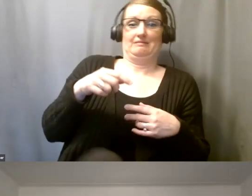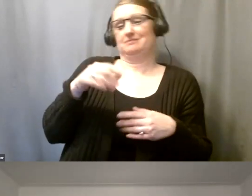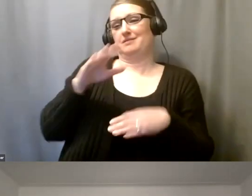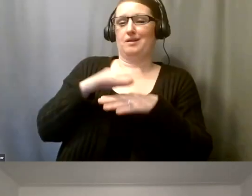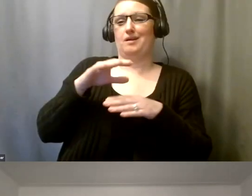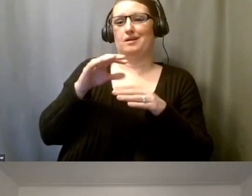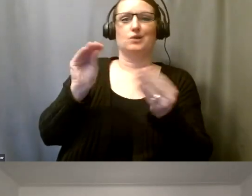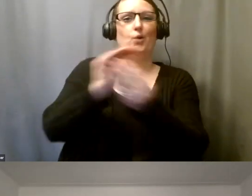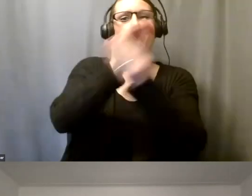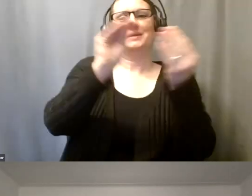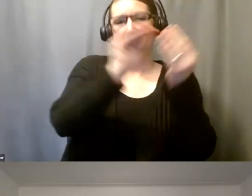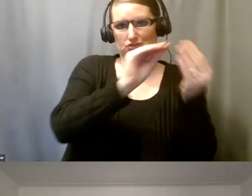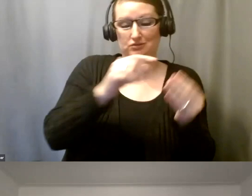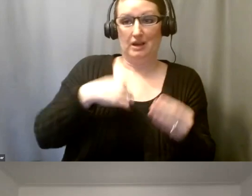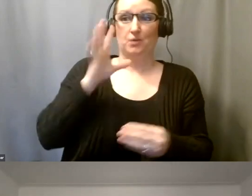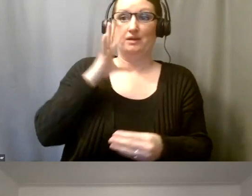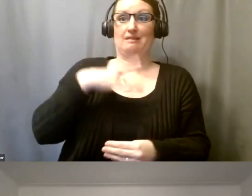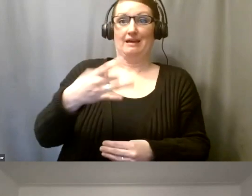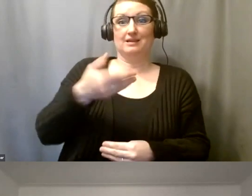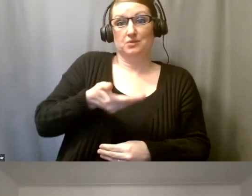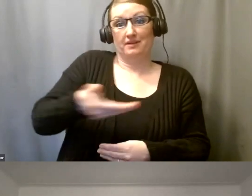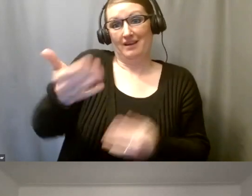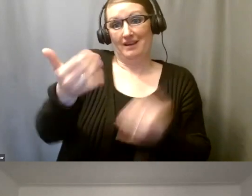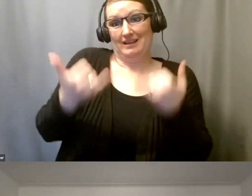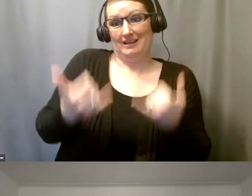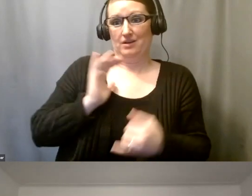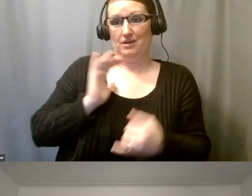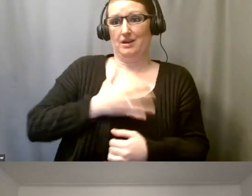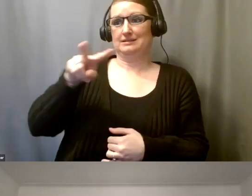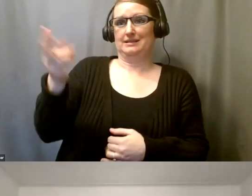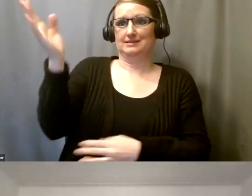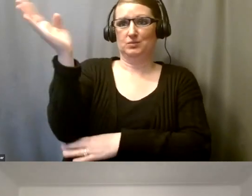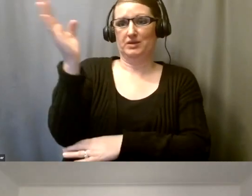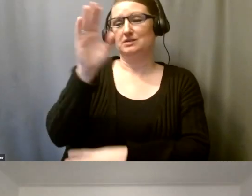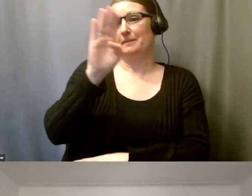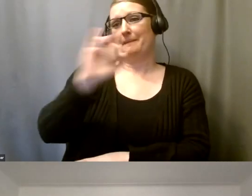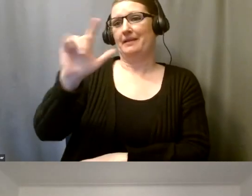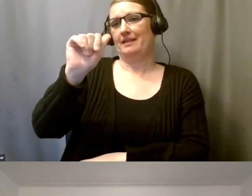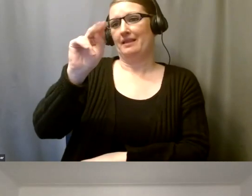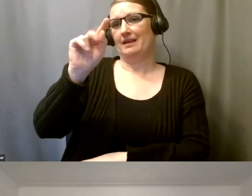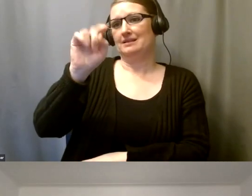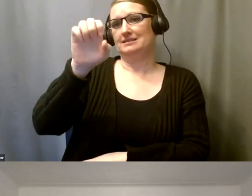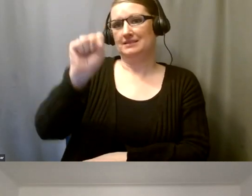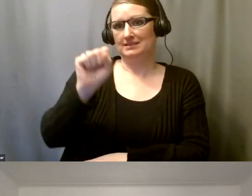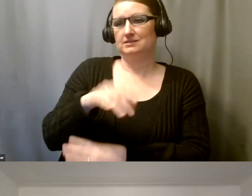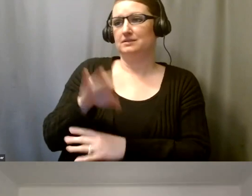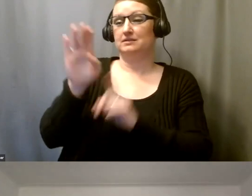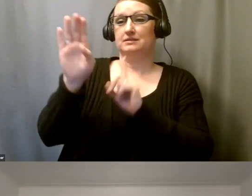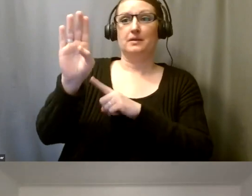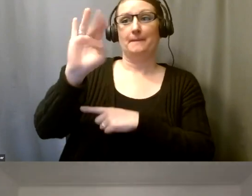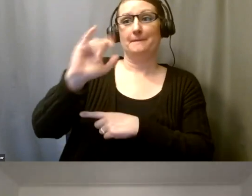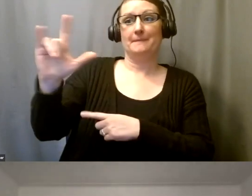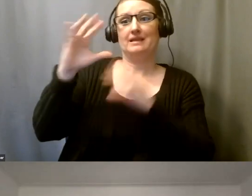ornamentation. I would like to invite now our second speaker, Bill Antes. Bill teaches at